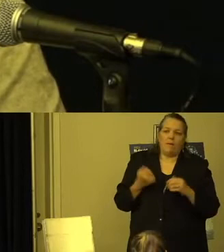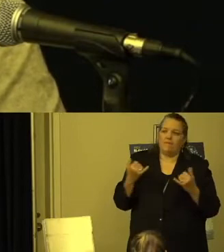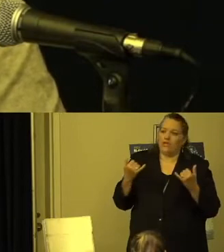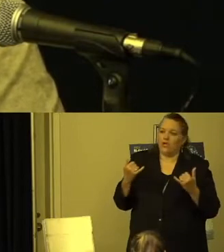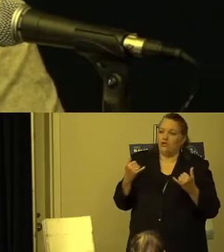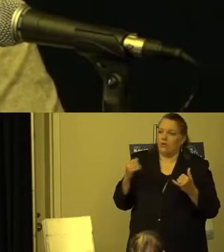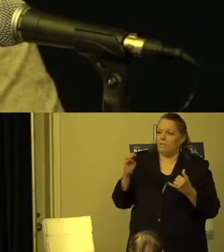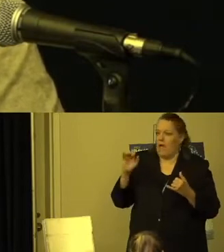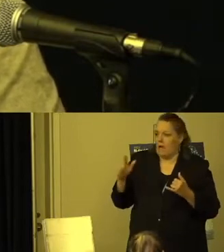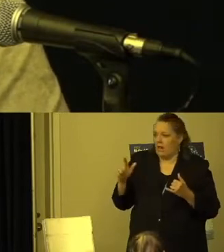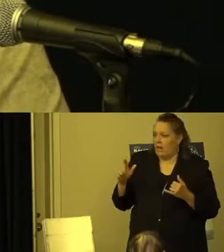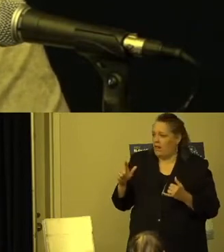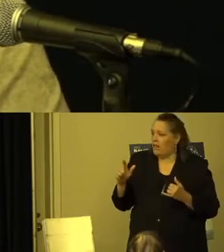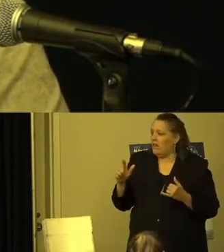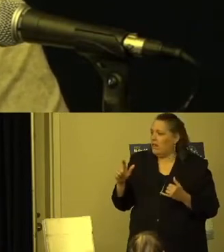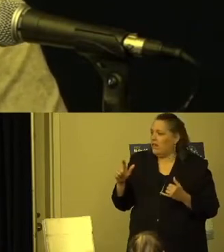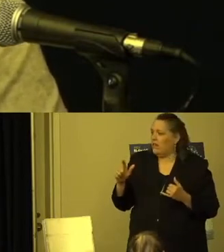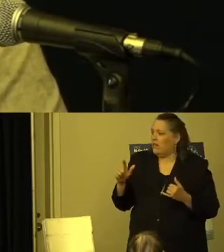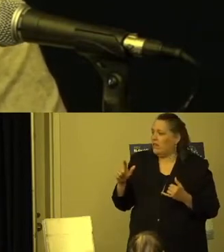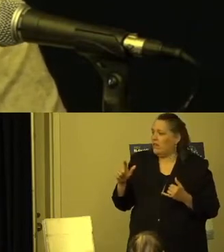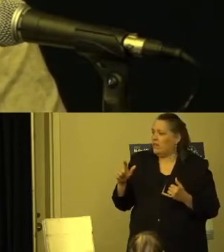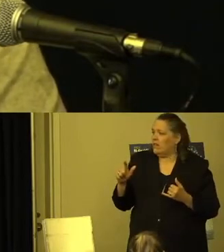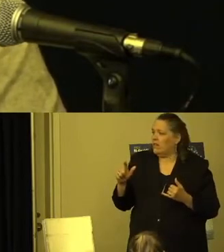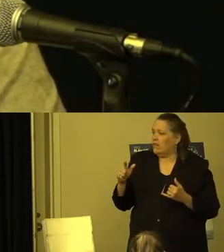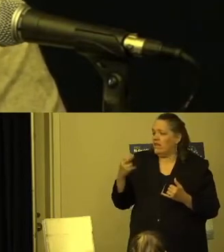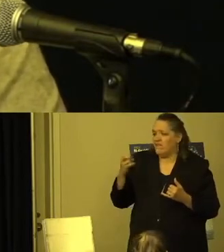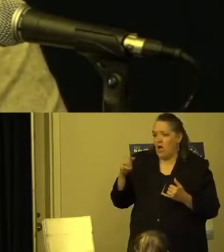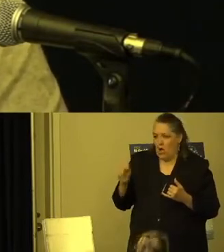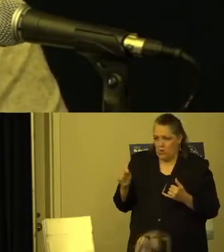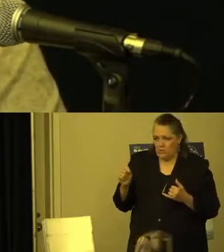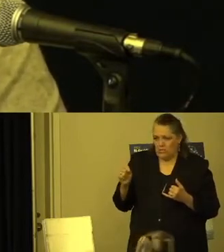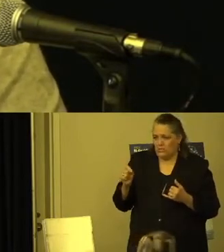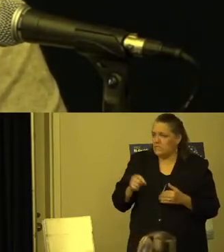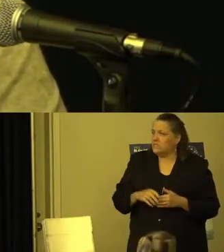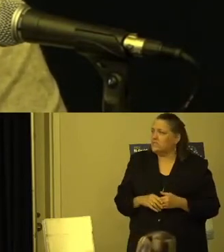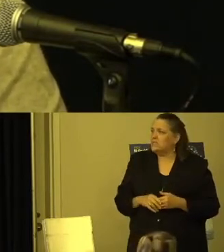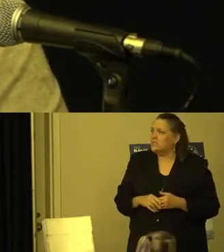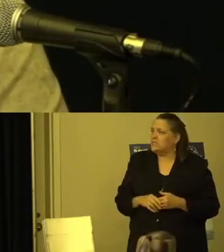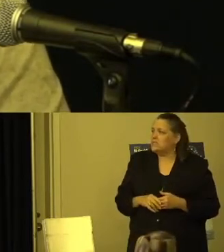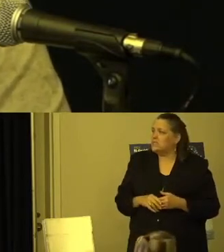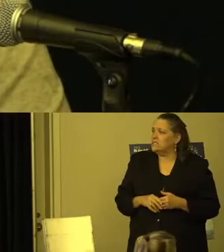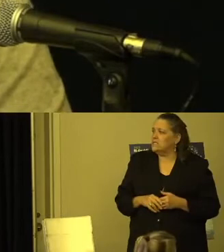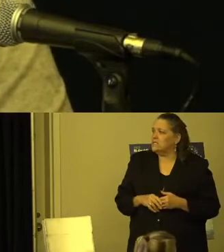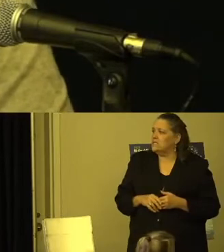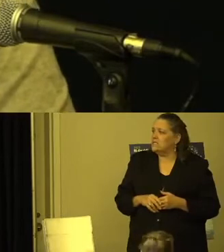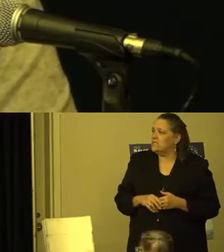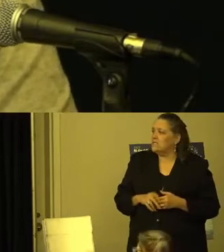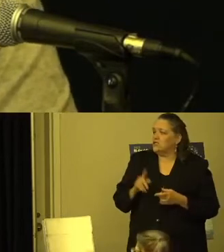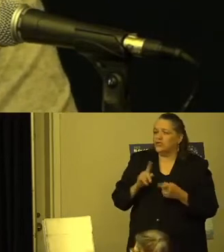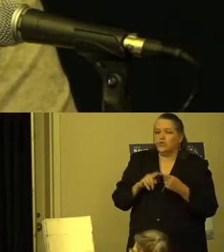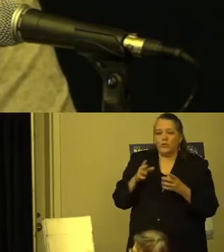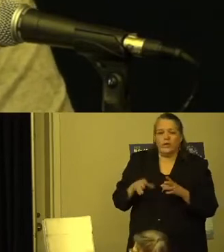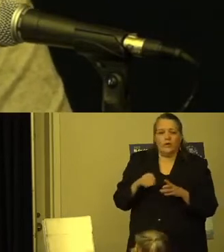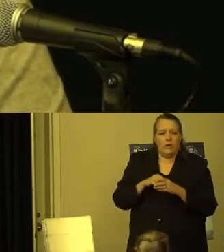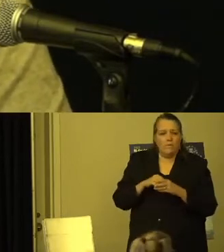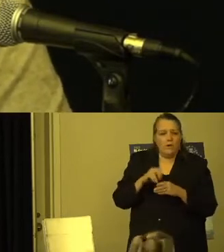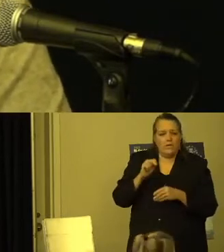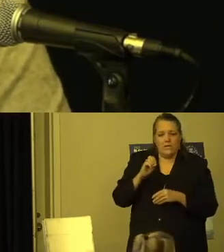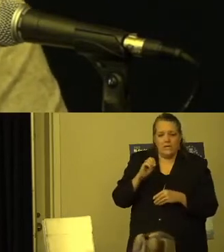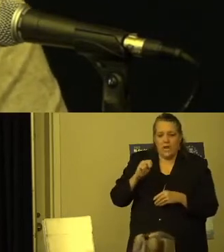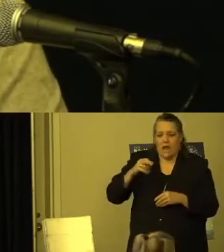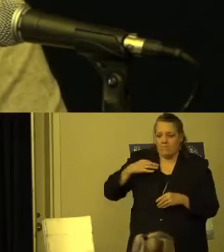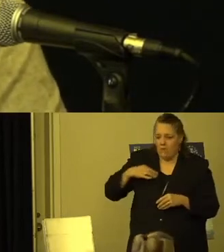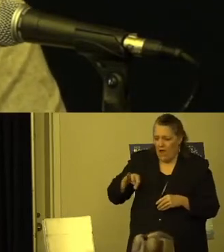current model of 4 hosts, basically an agreement between them, to an incorporated nonprofit or